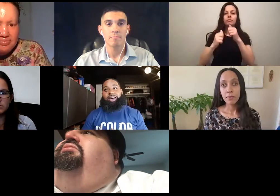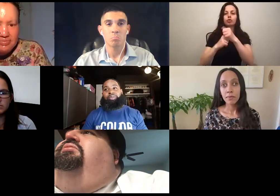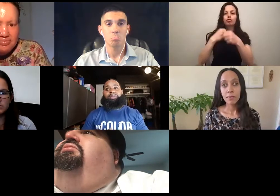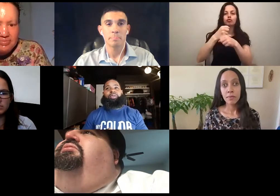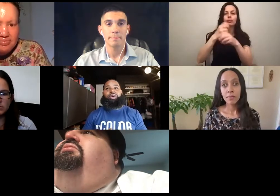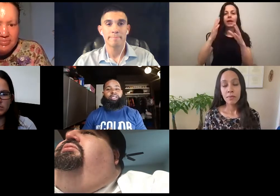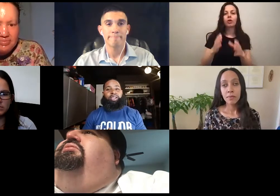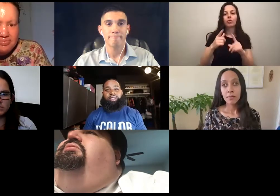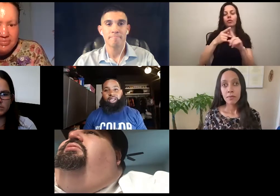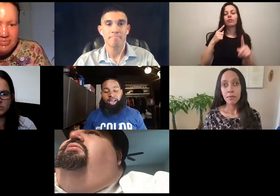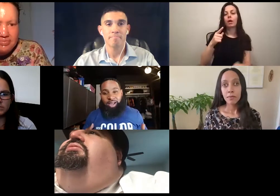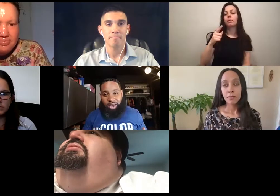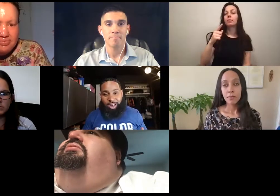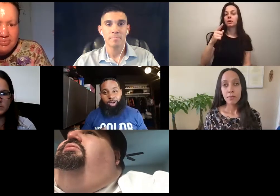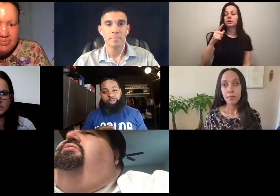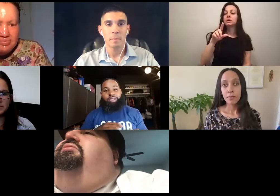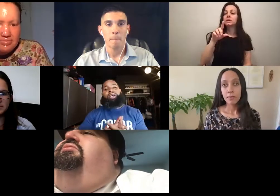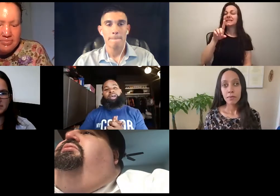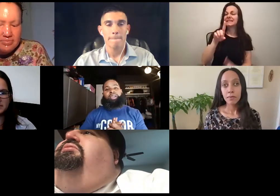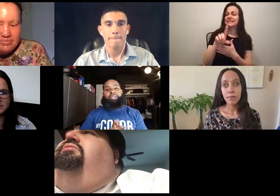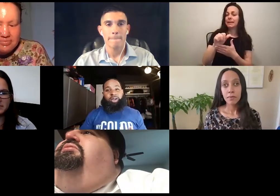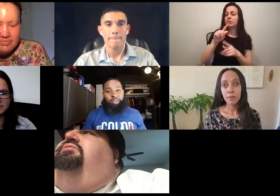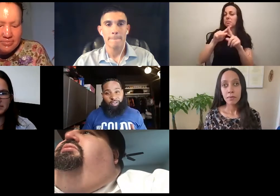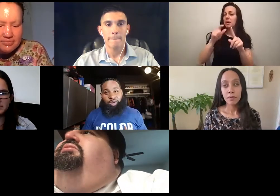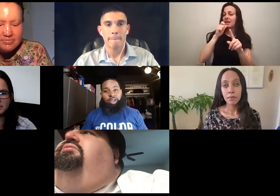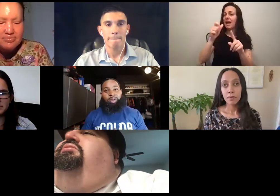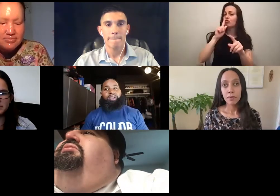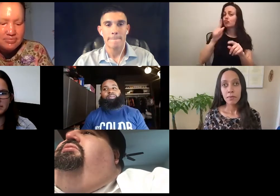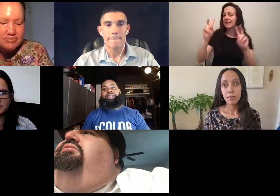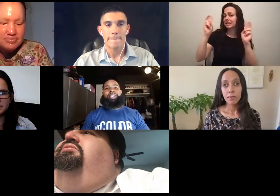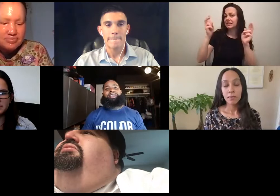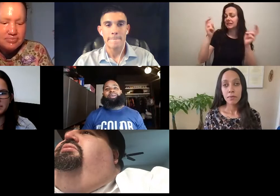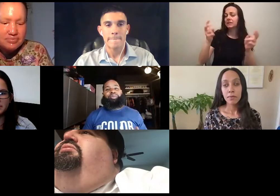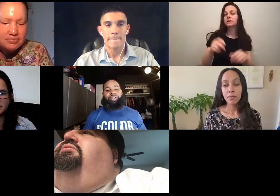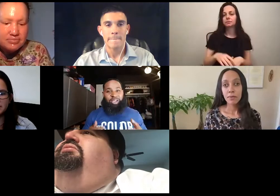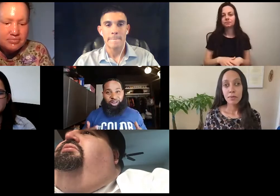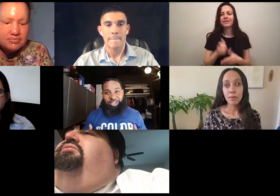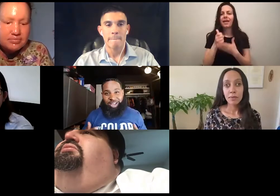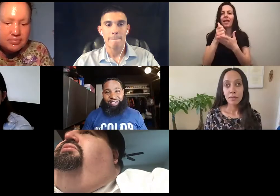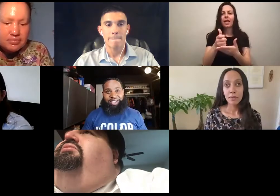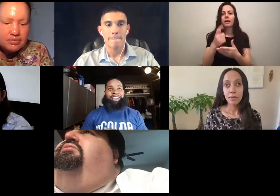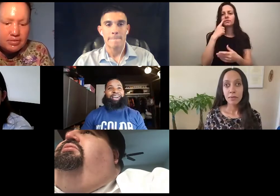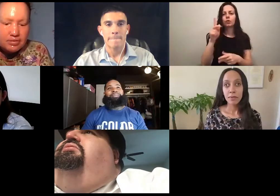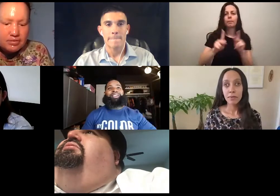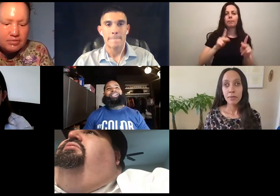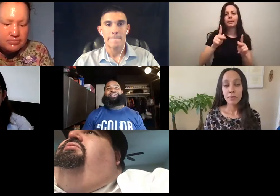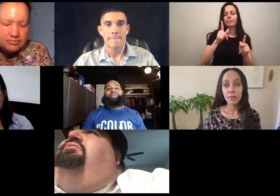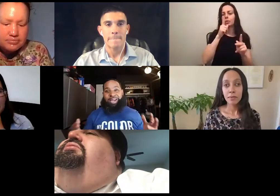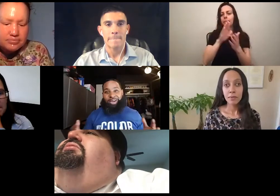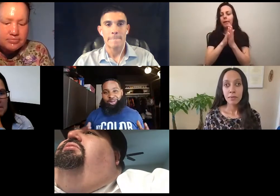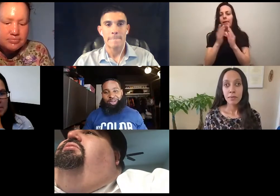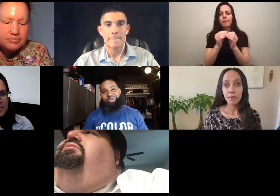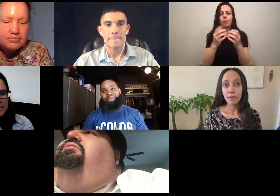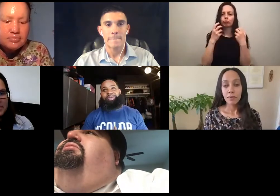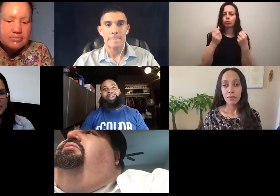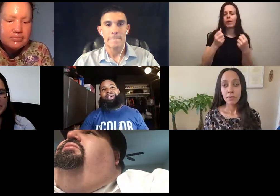City nonprofit organization that helps instill a physical limitless mindset that breeds courage, confidence, and competence. You might